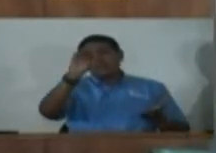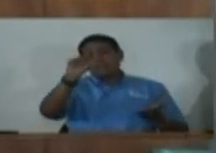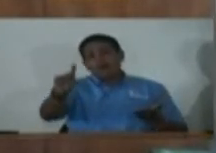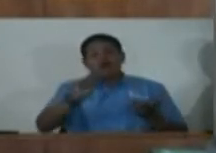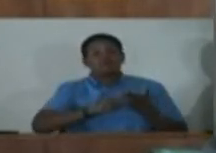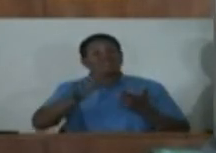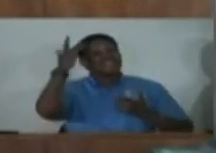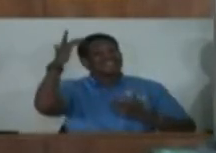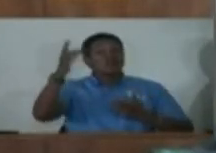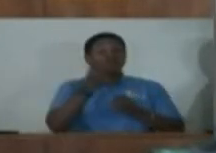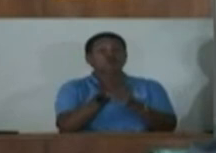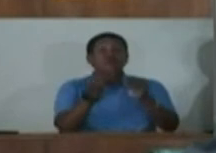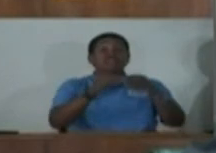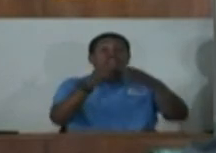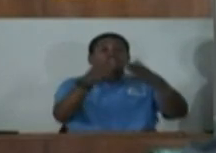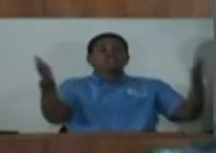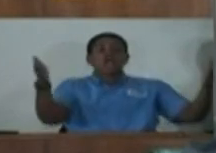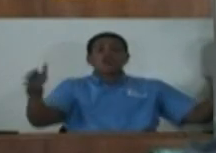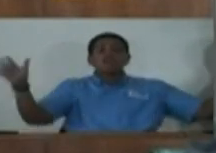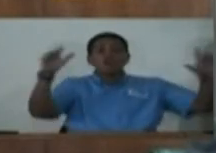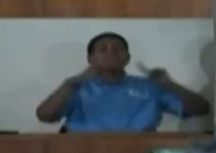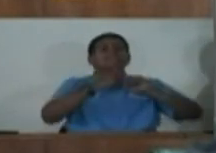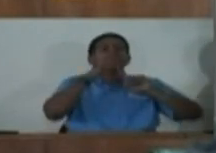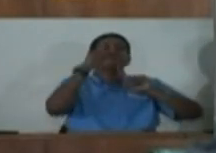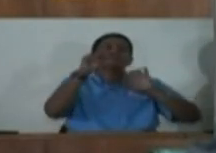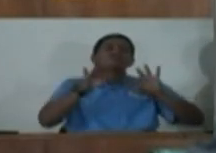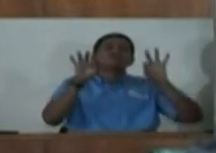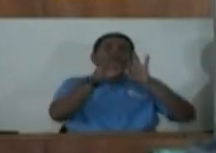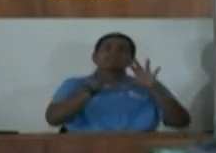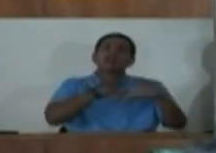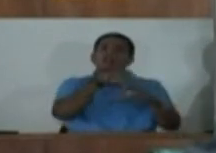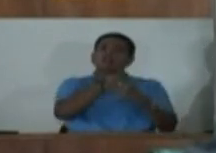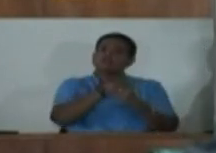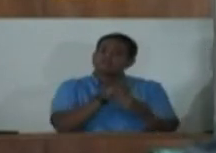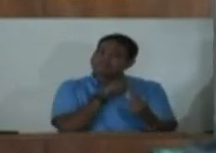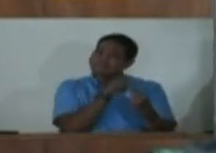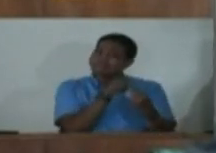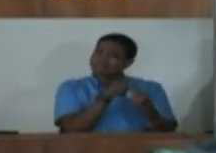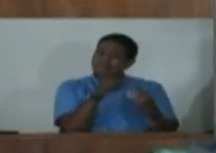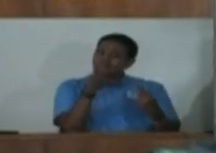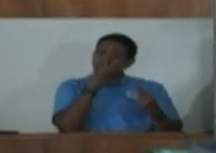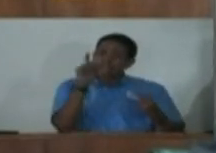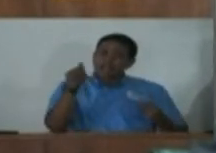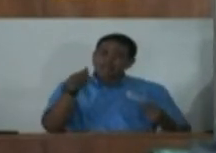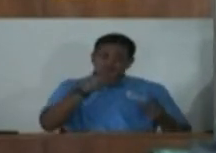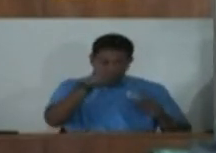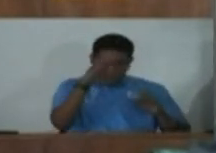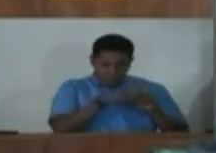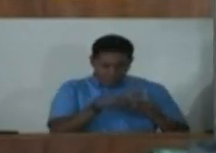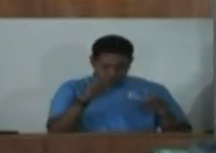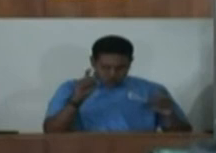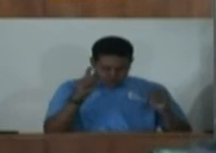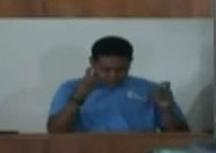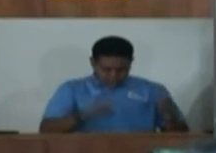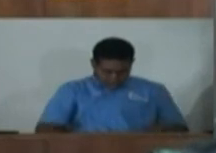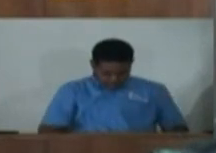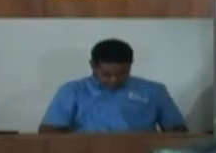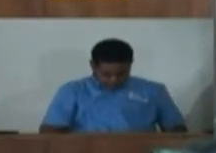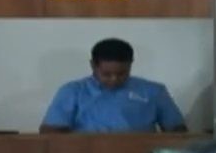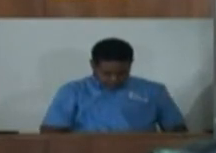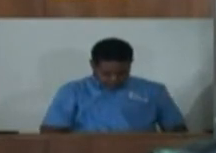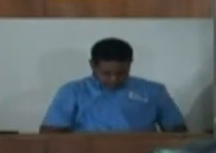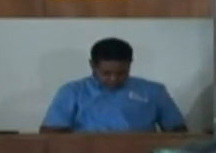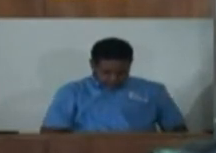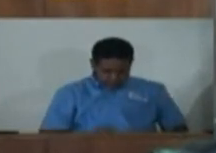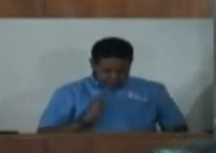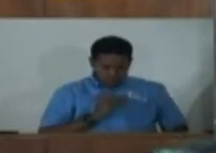property in general is one of the critical aspects that have to be applied to give our entrepreneurs